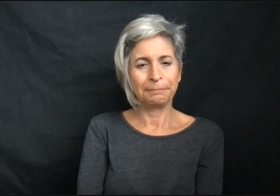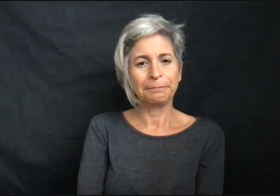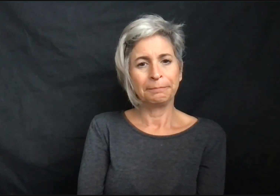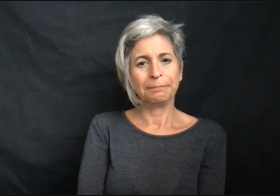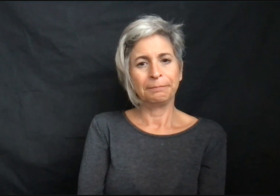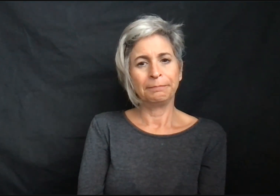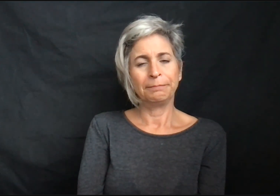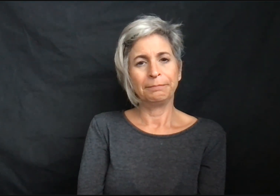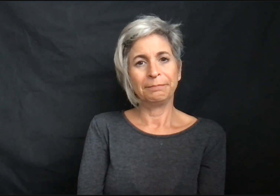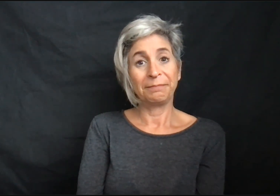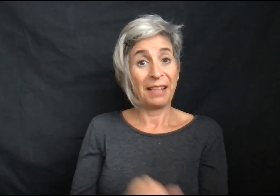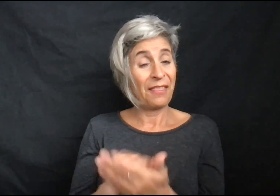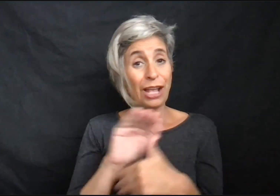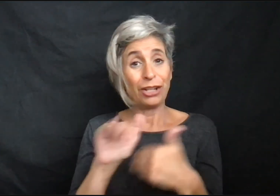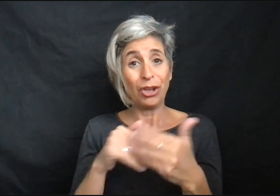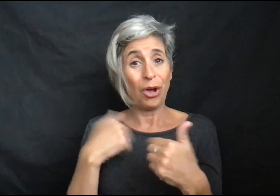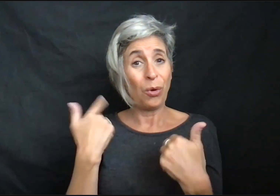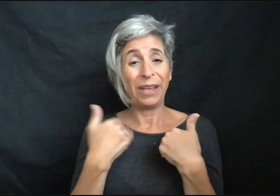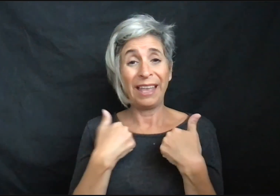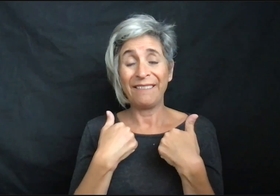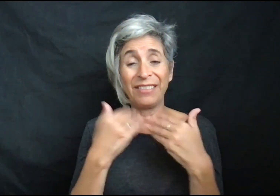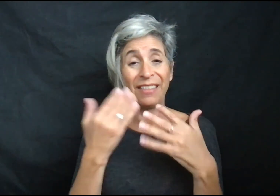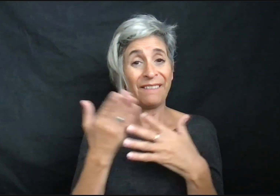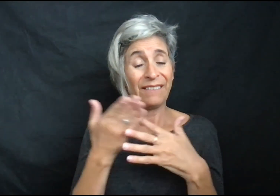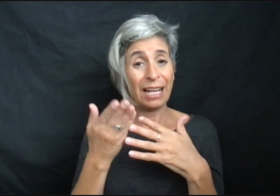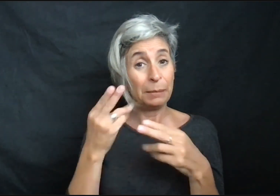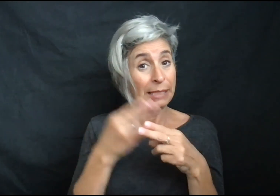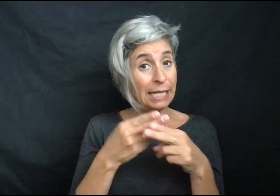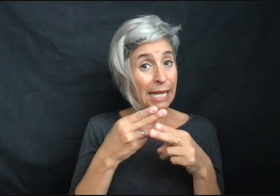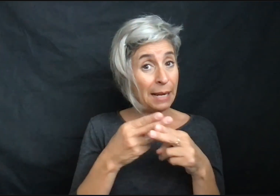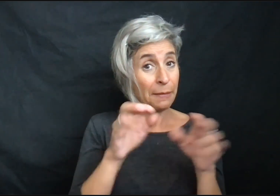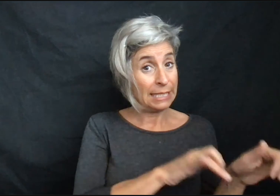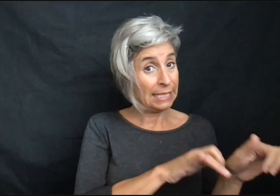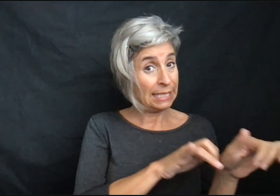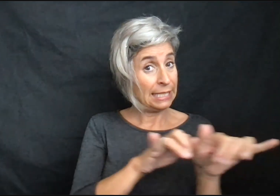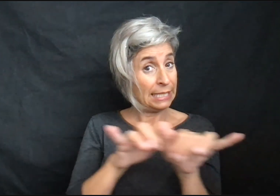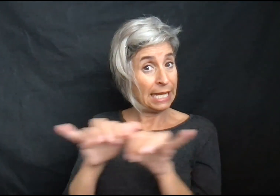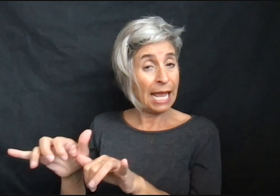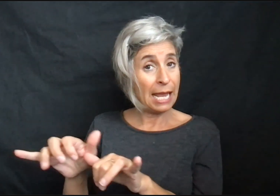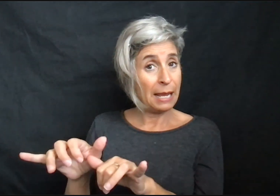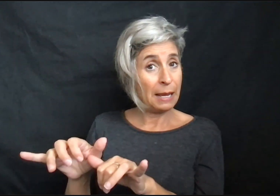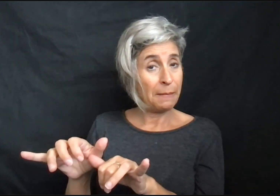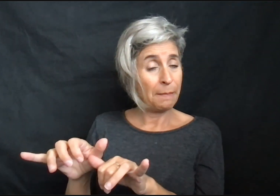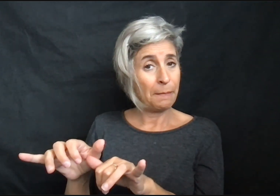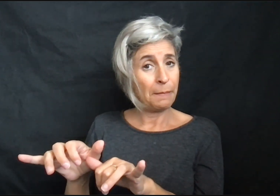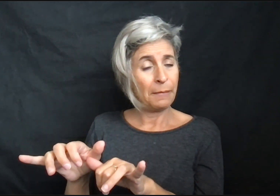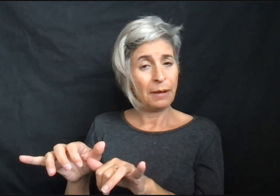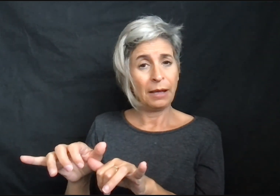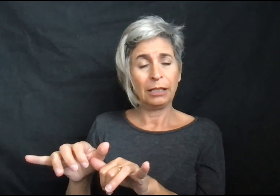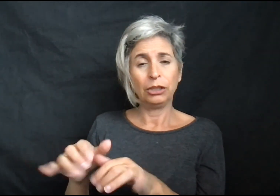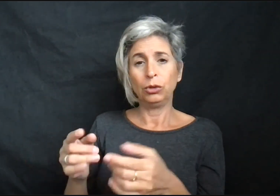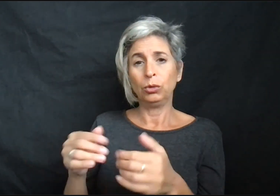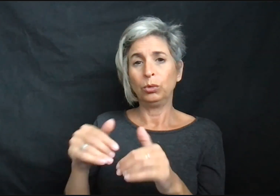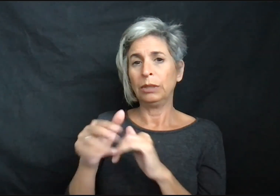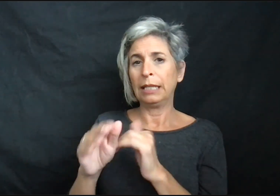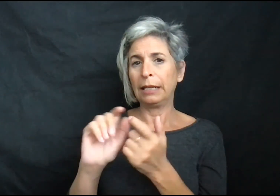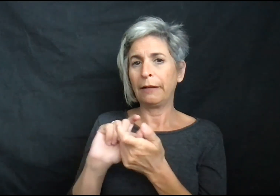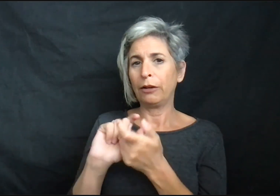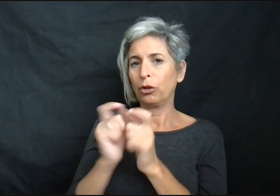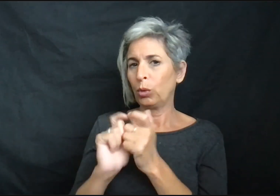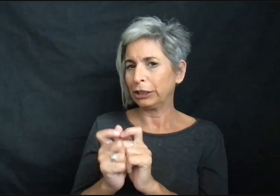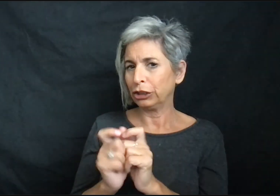The next one we have is, does the file have to be named the same way to version when it comes to submitting corrections?